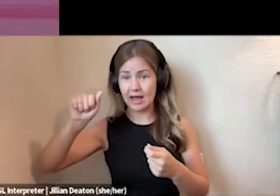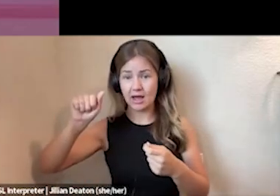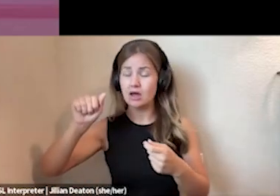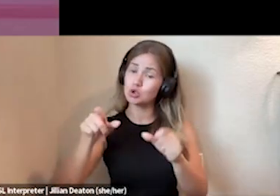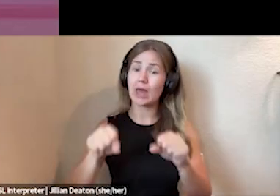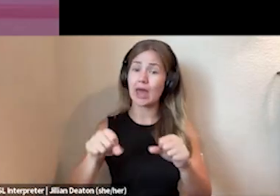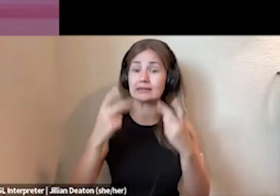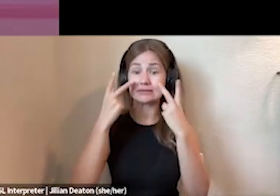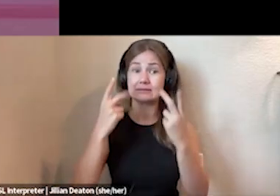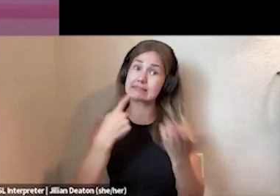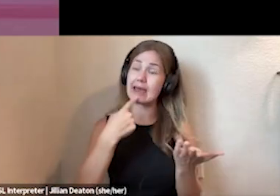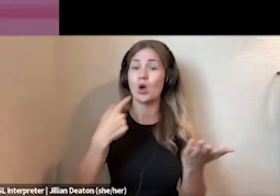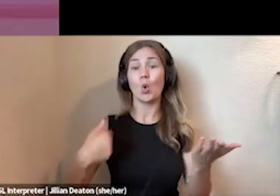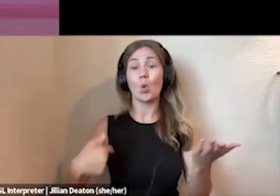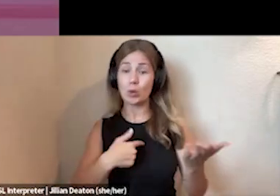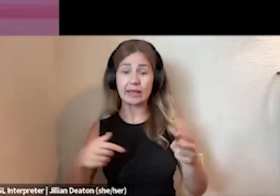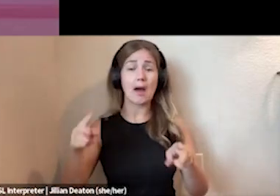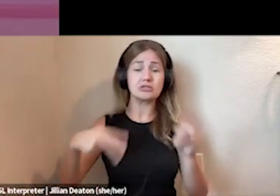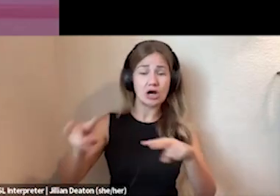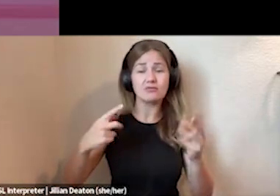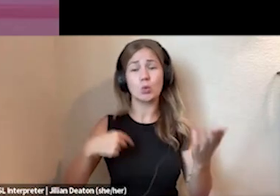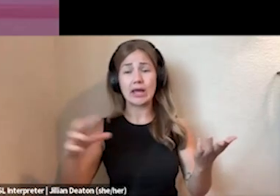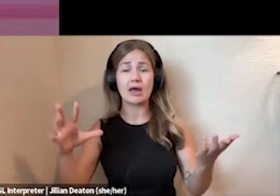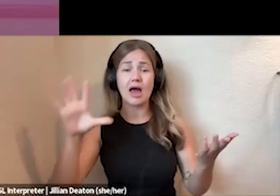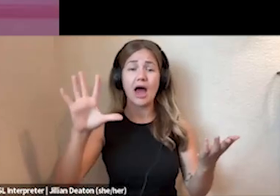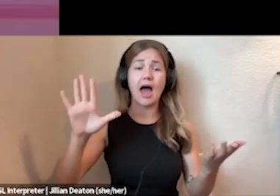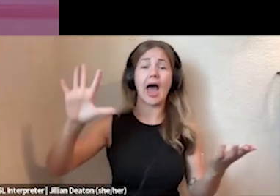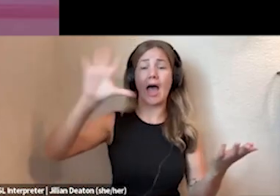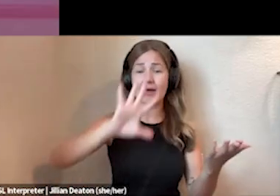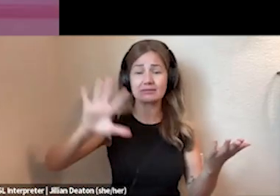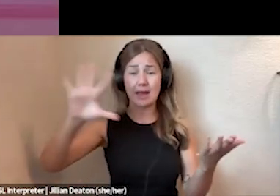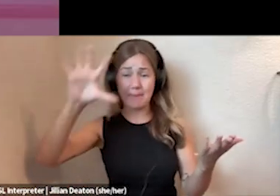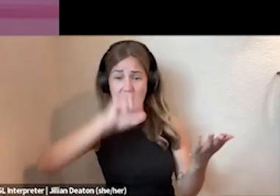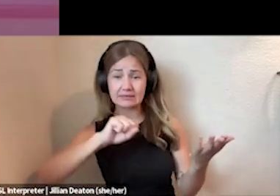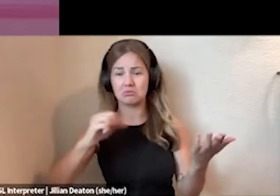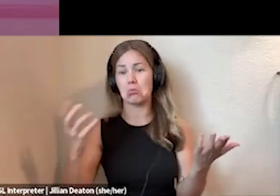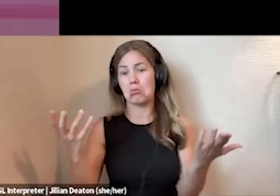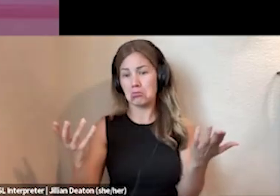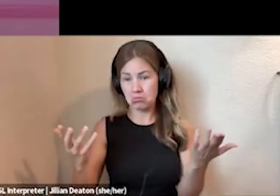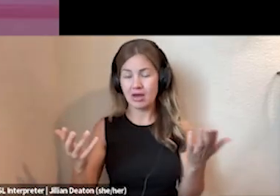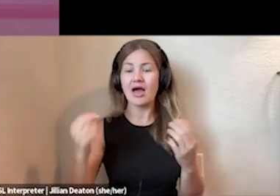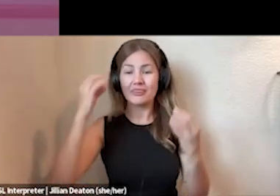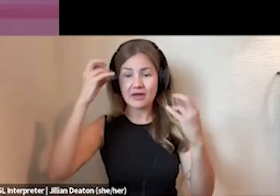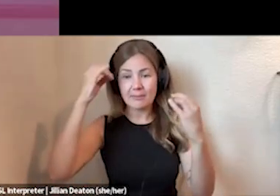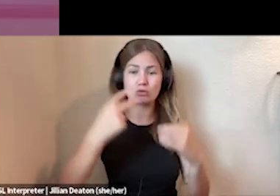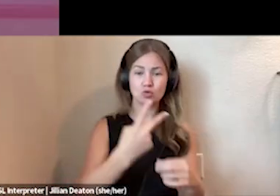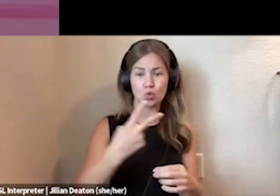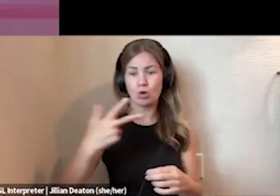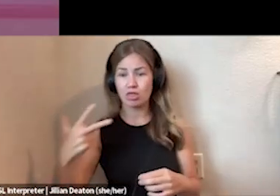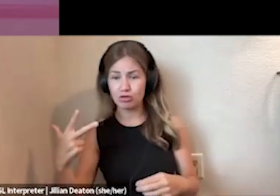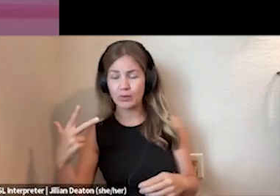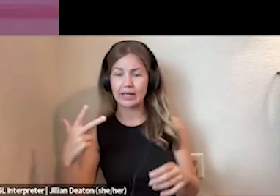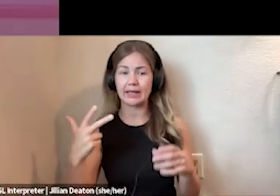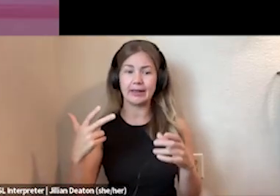it's important for organizations to just think of 2 or 3 measures that you might